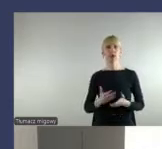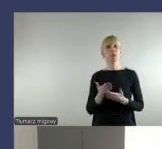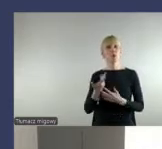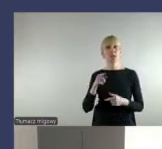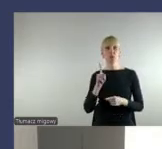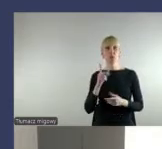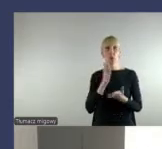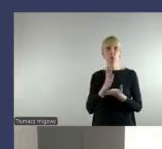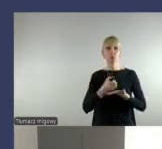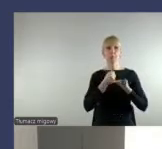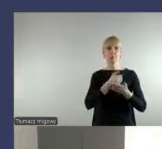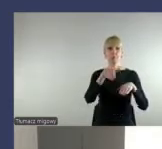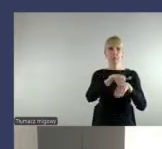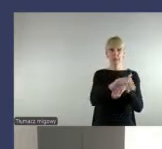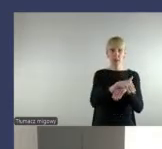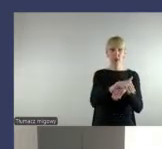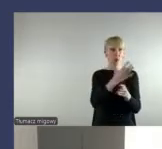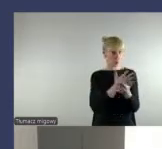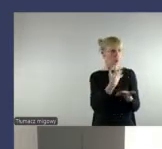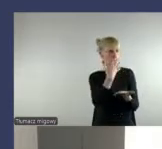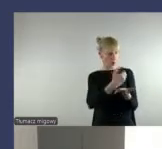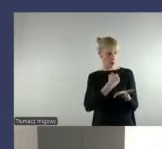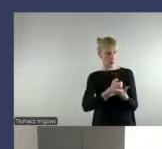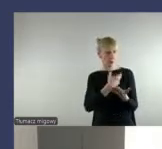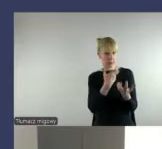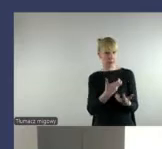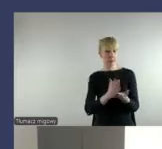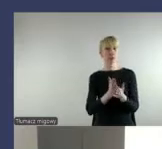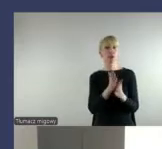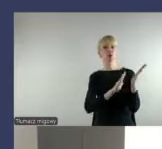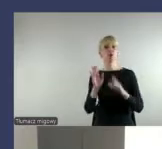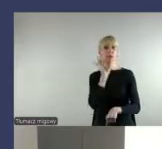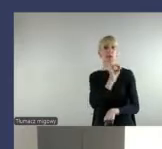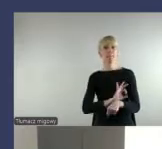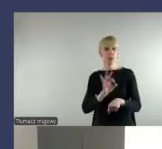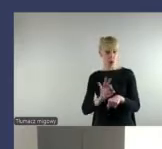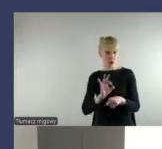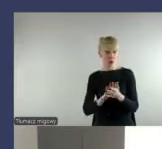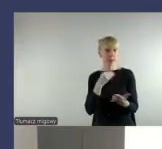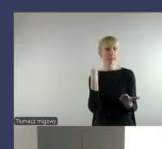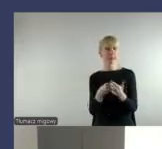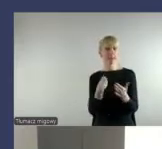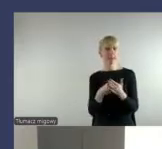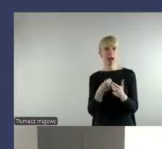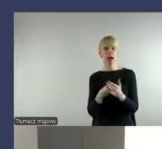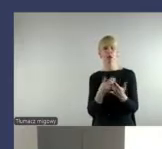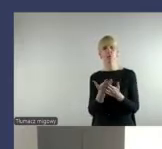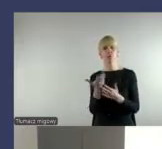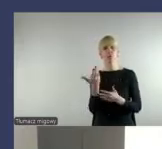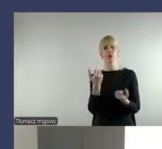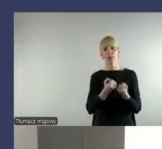Since we have received some external funding that we decided to use, and we have prepared a project in order to provide